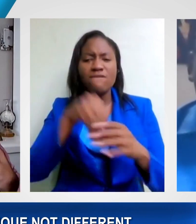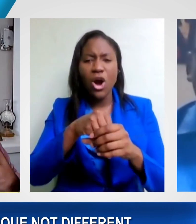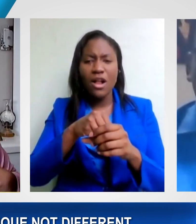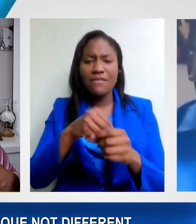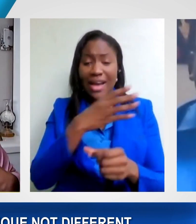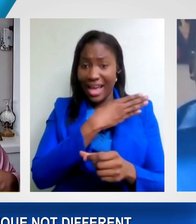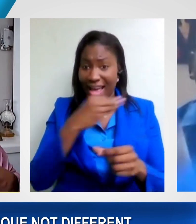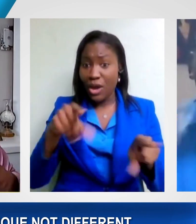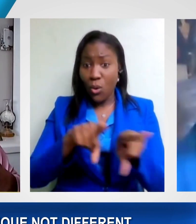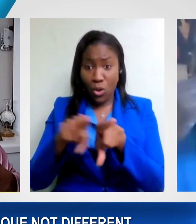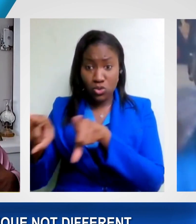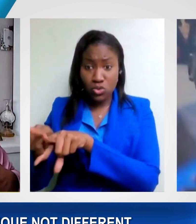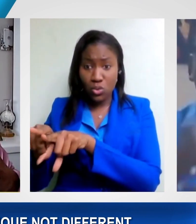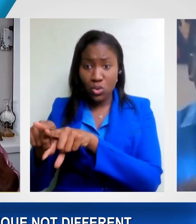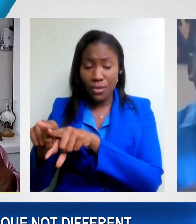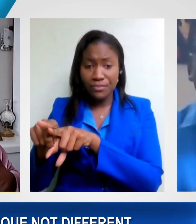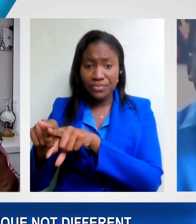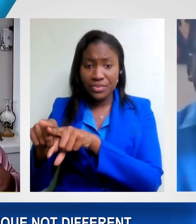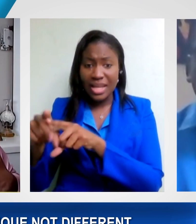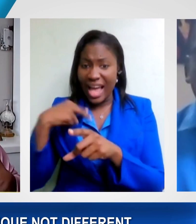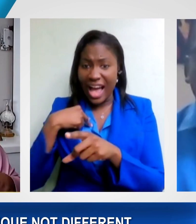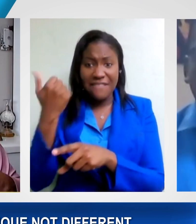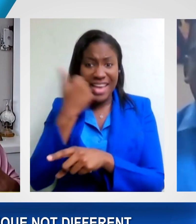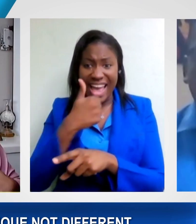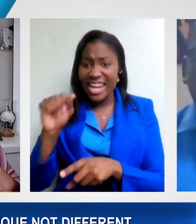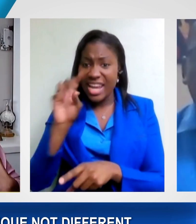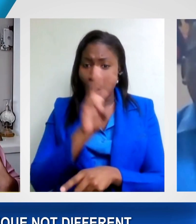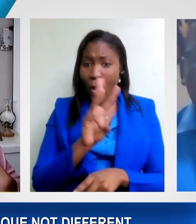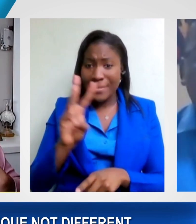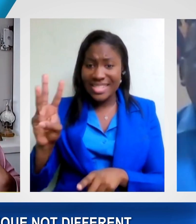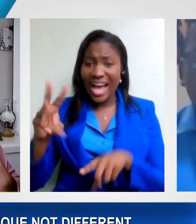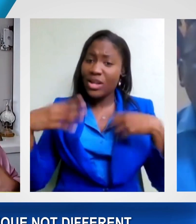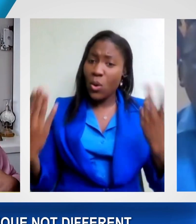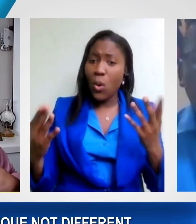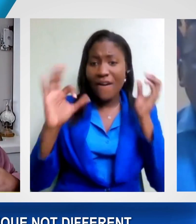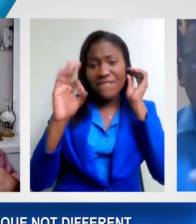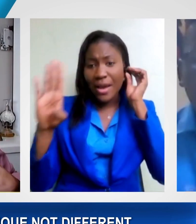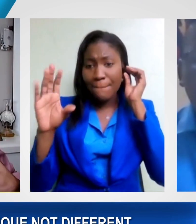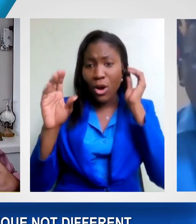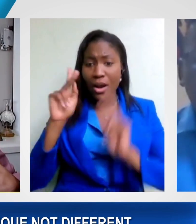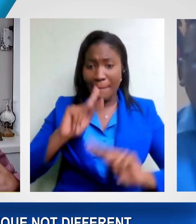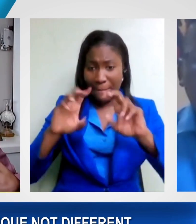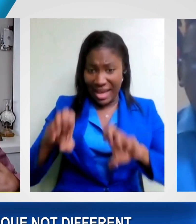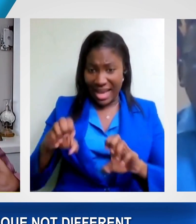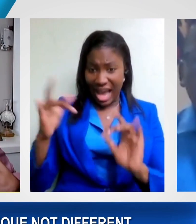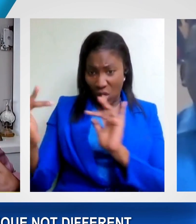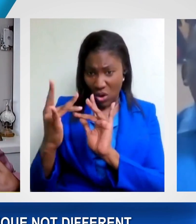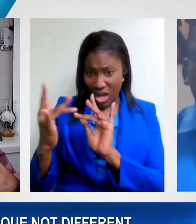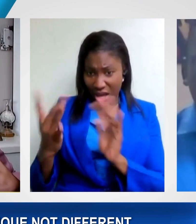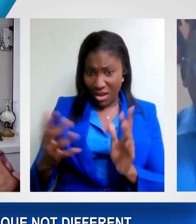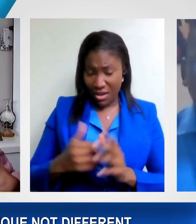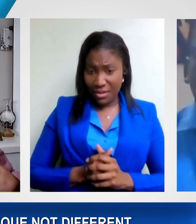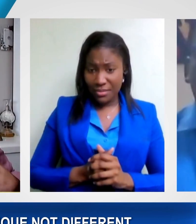also, is there any website or Facebook persons can reach out to?